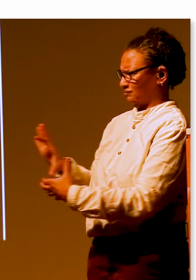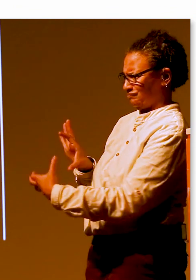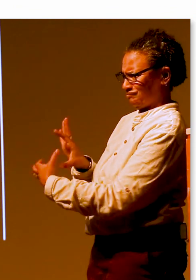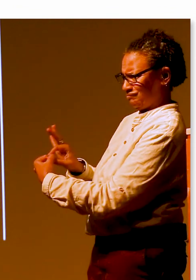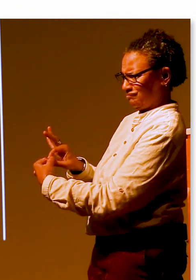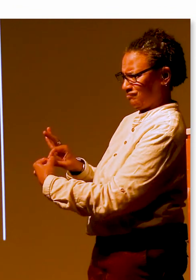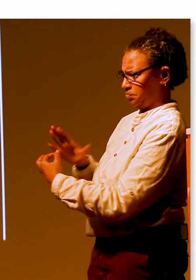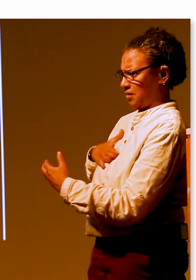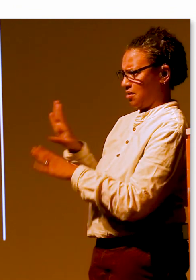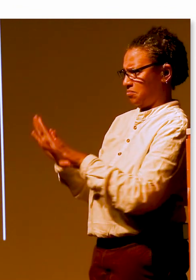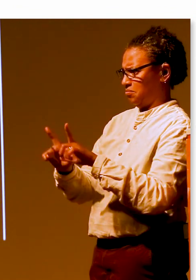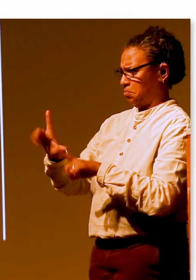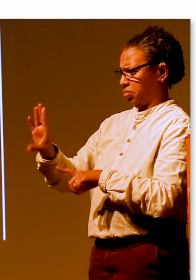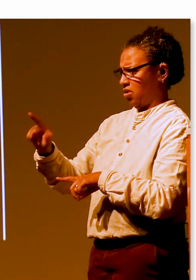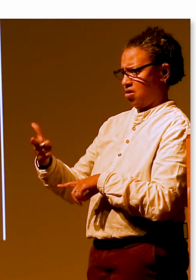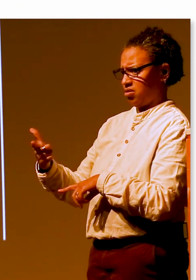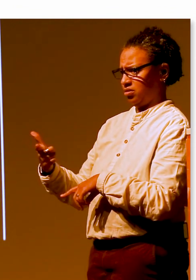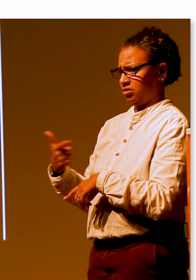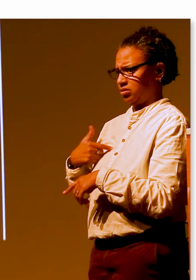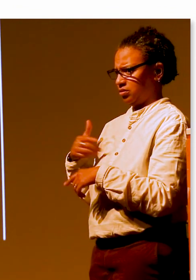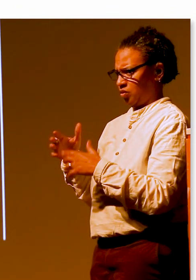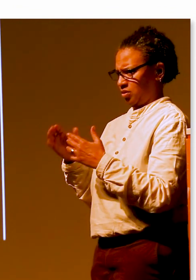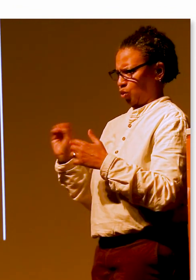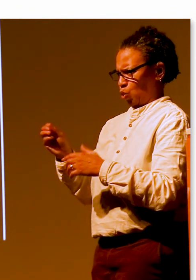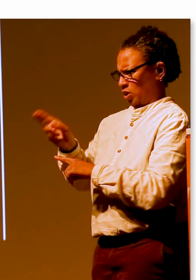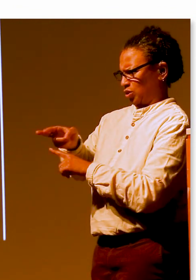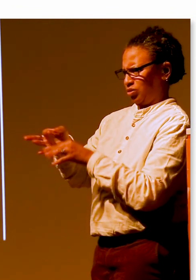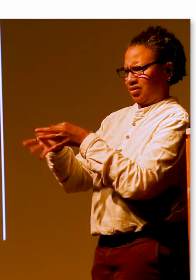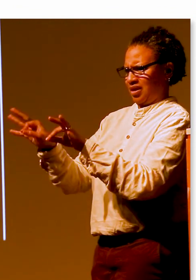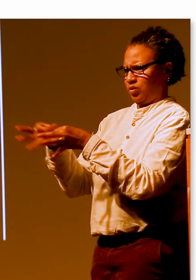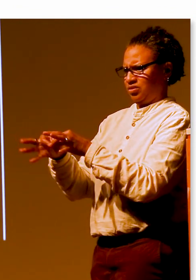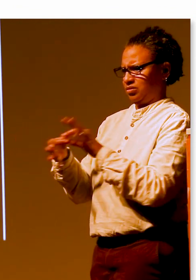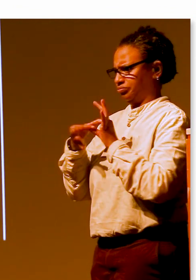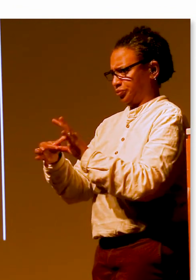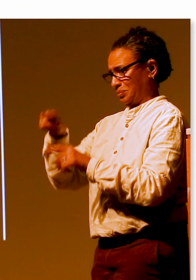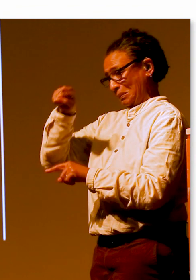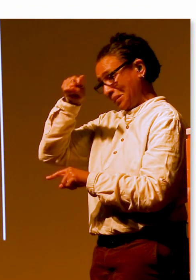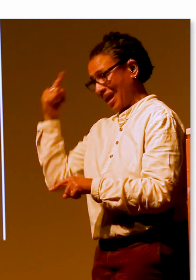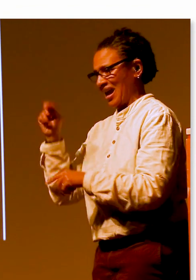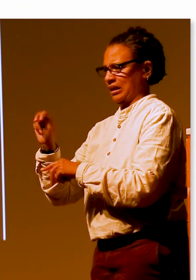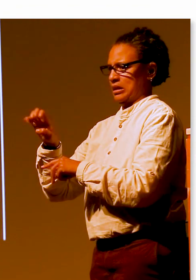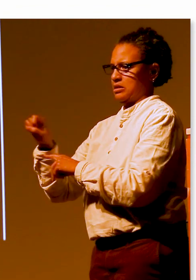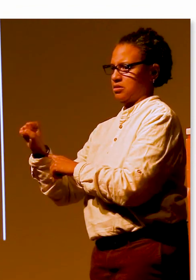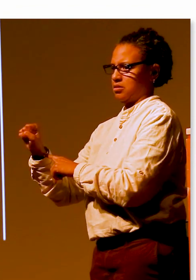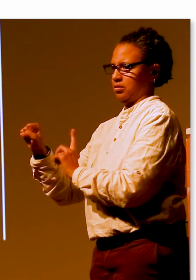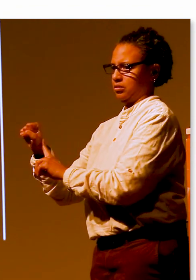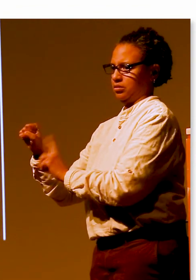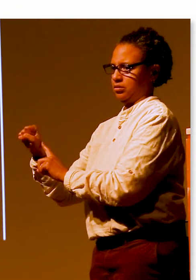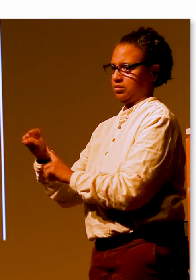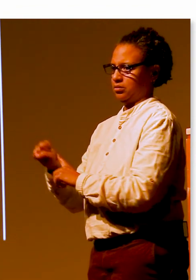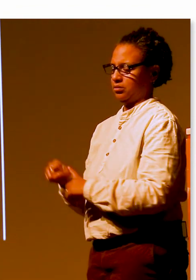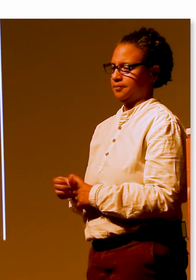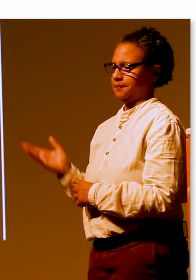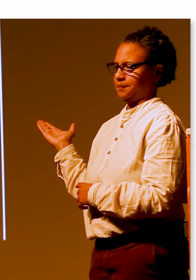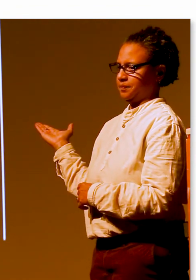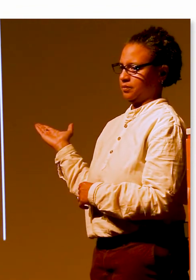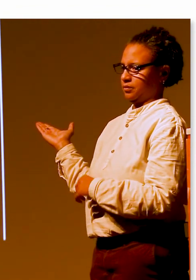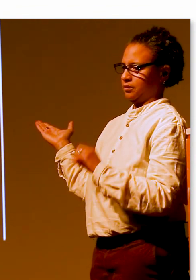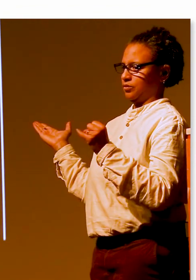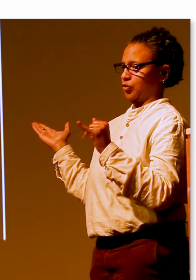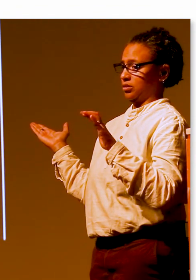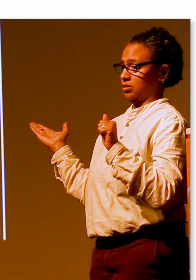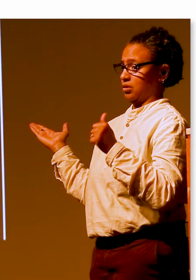historical language about Black artists. And so in front of that Warhol piece is my friend Jessica Bell Brown, who's a curator now at the Baltimore Museum